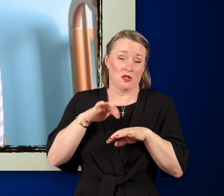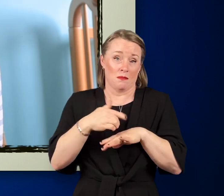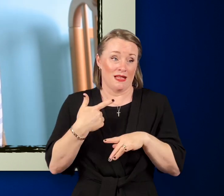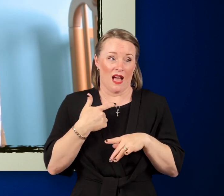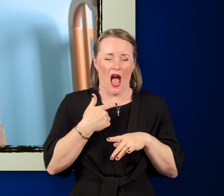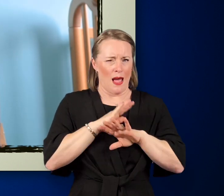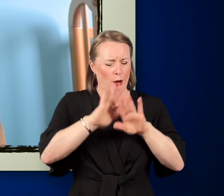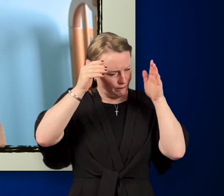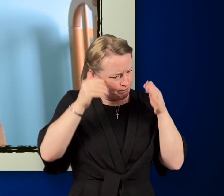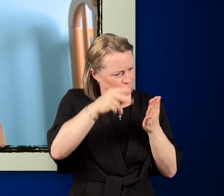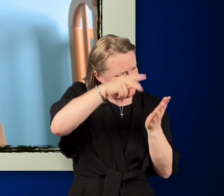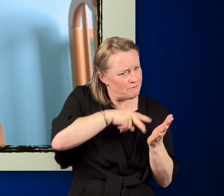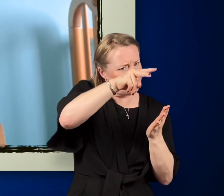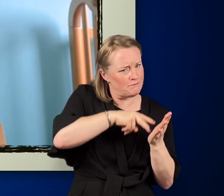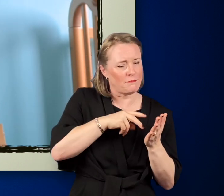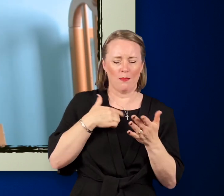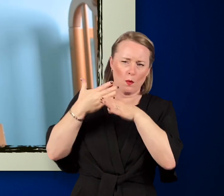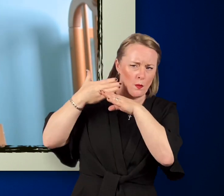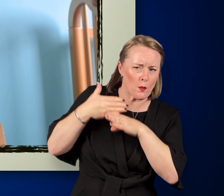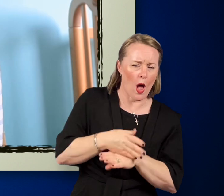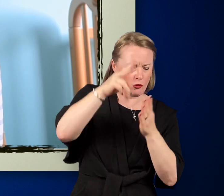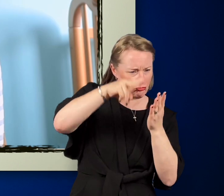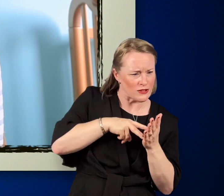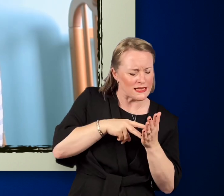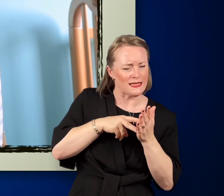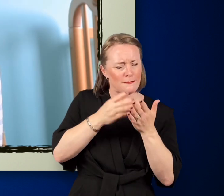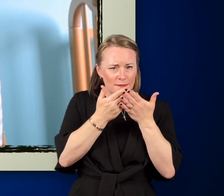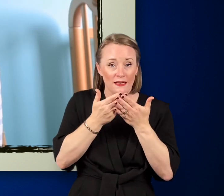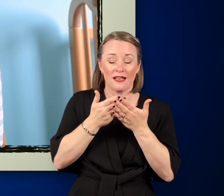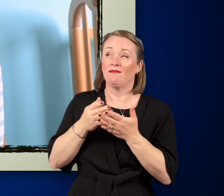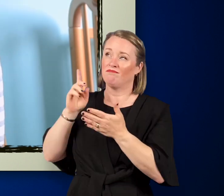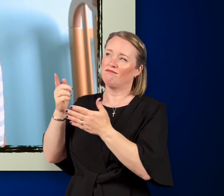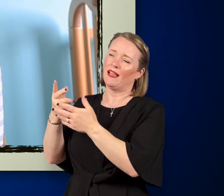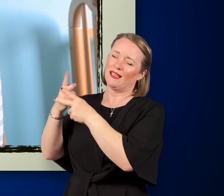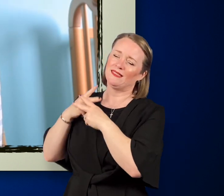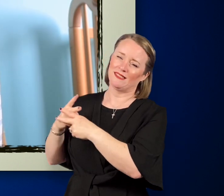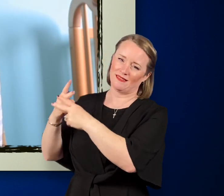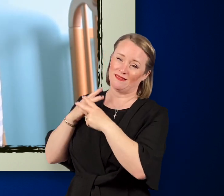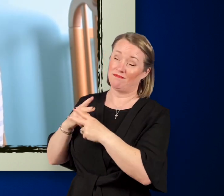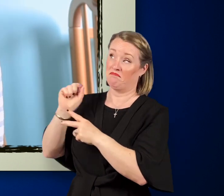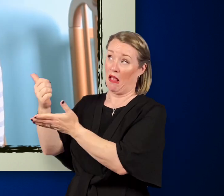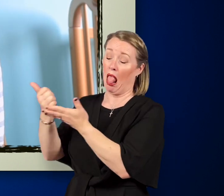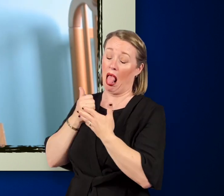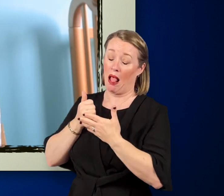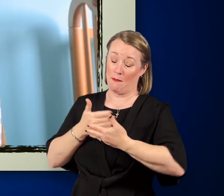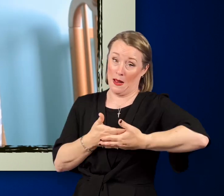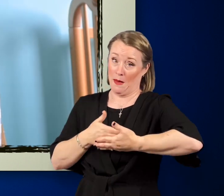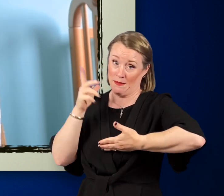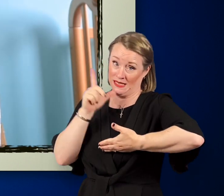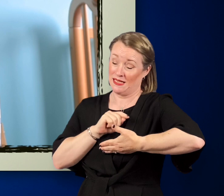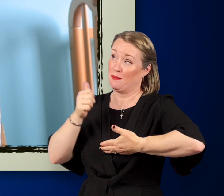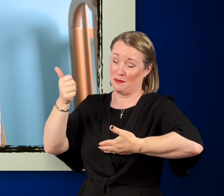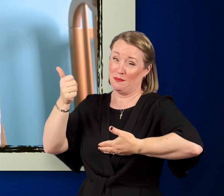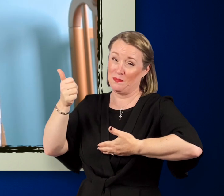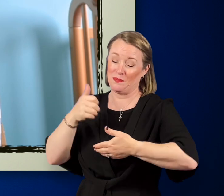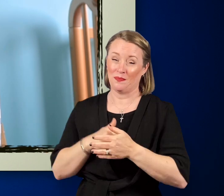felt like I haven't been pulling my weight, as it were. And he did step in with an idea of how to get that little boy to sleep. Having said that, over